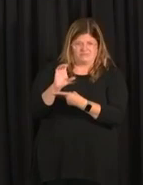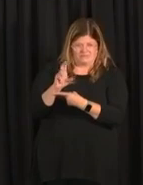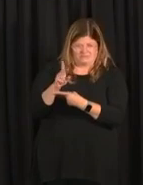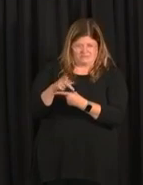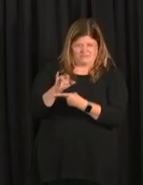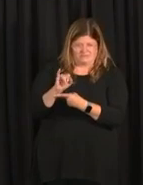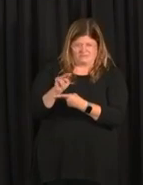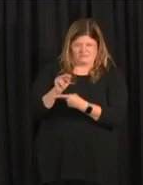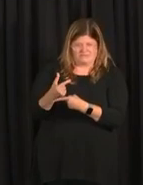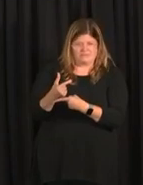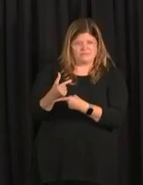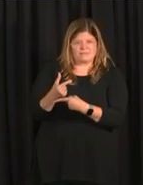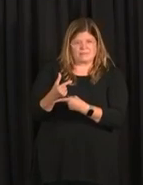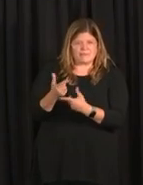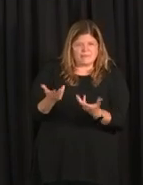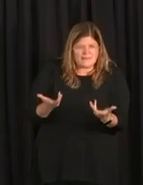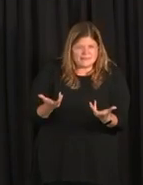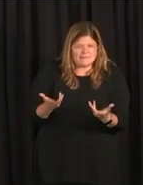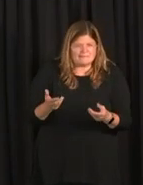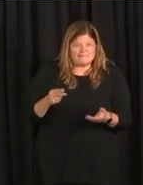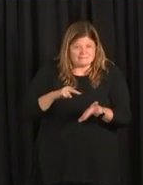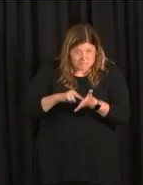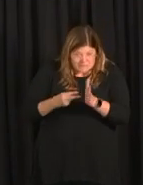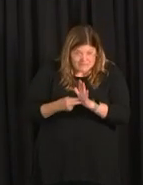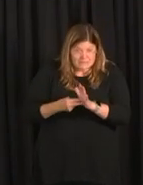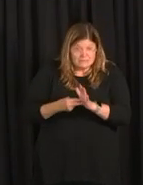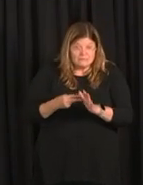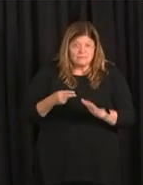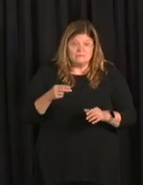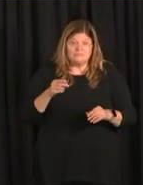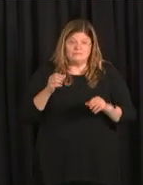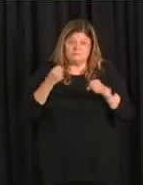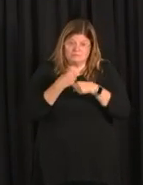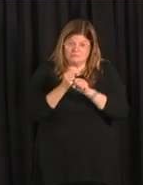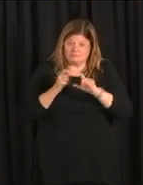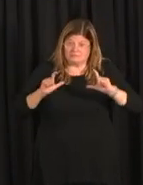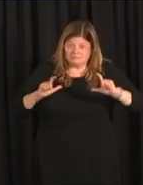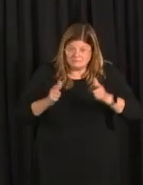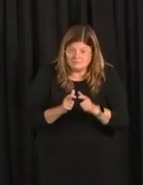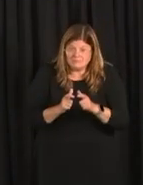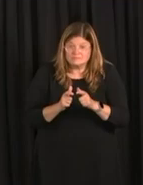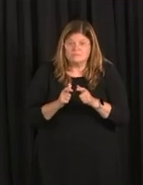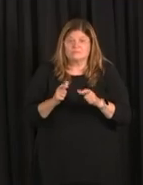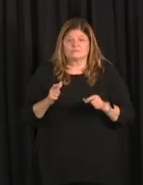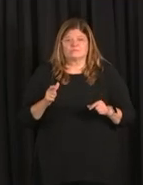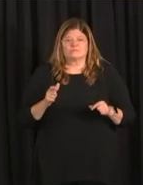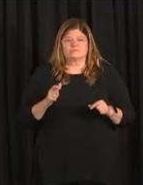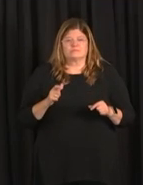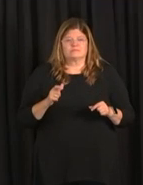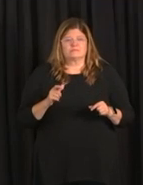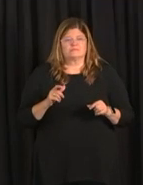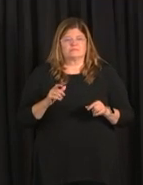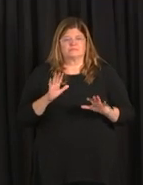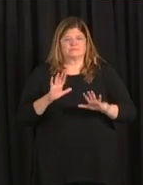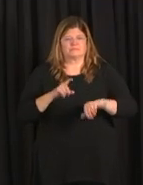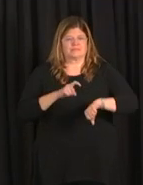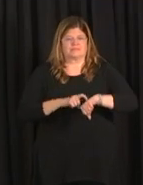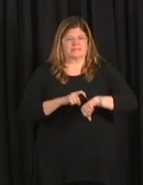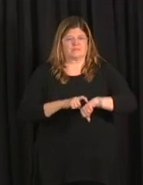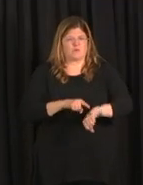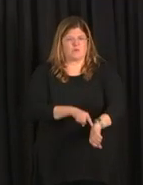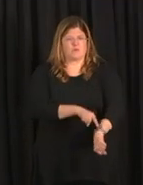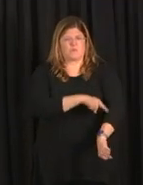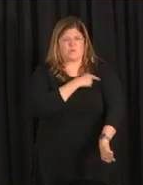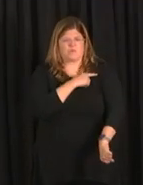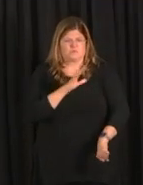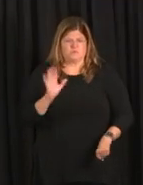have begun to look at that, but I'm not sure that that would come up in 2 weeks. That'll be very time consuming.